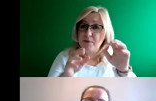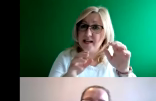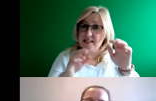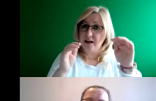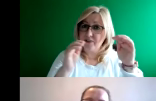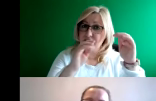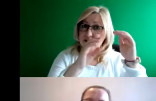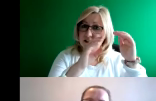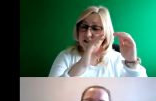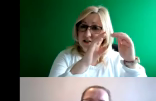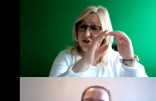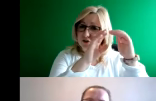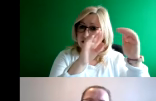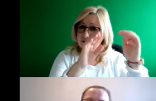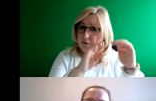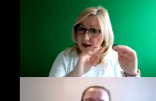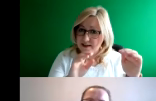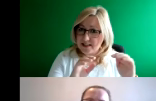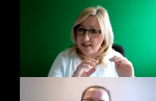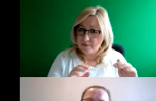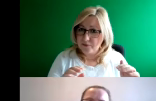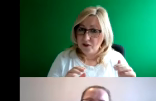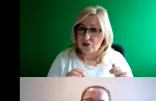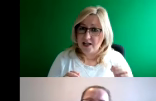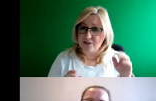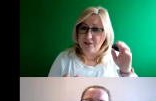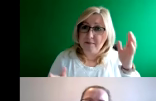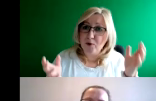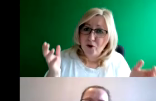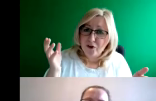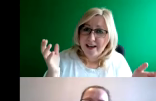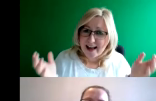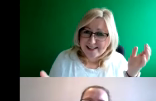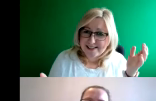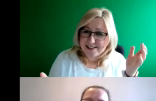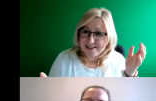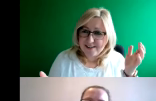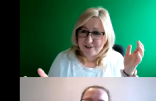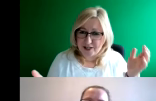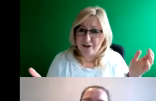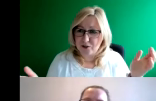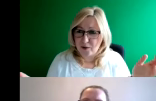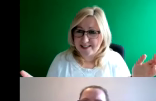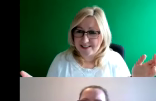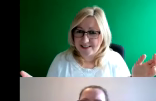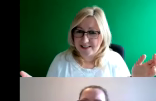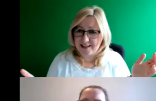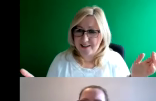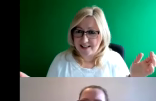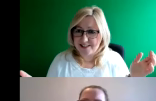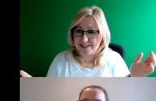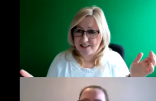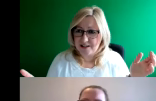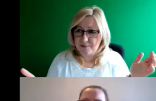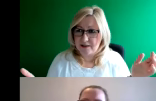And depending on the degree of formality, you tend to find more or less rhetorical questions and